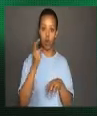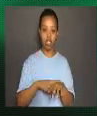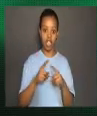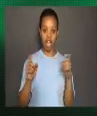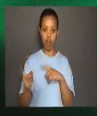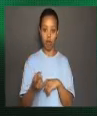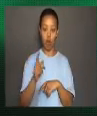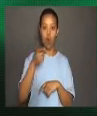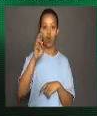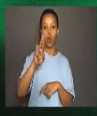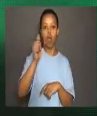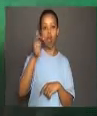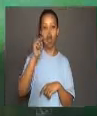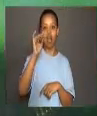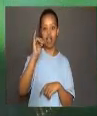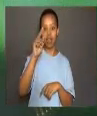guanine-containing nucleotides.